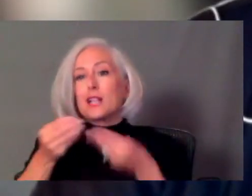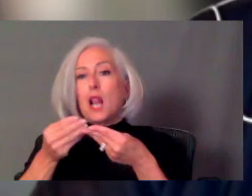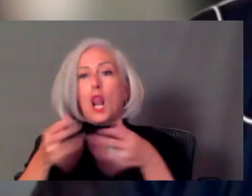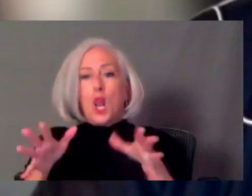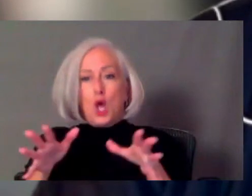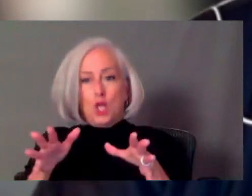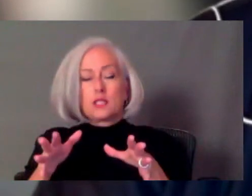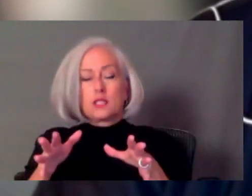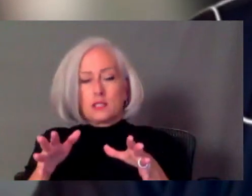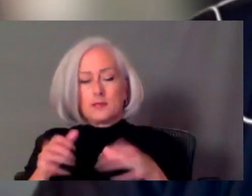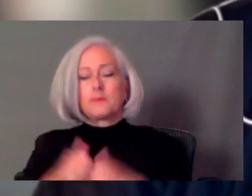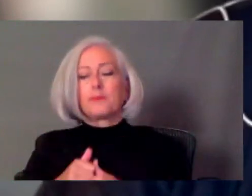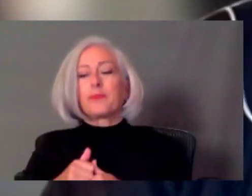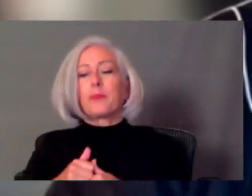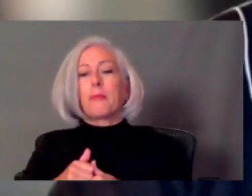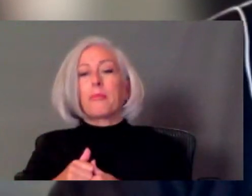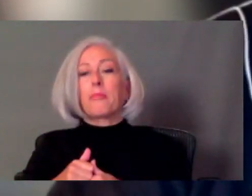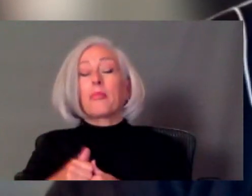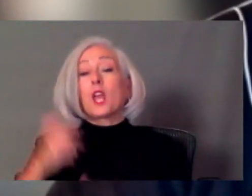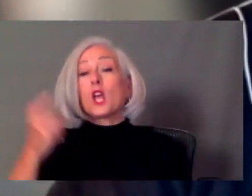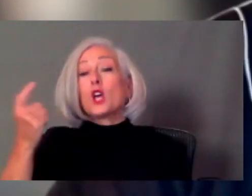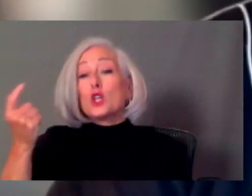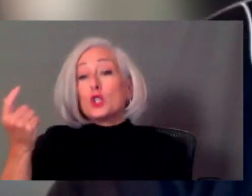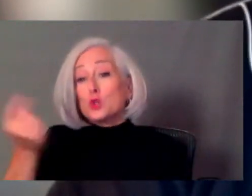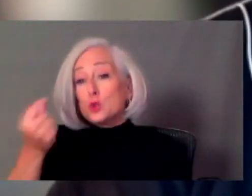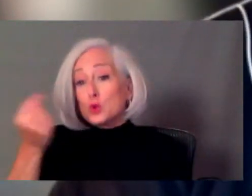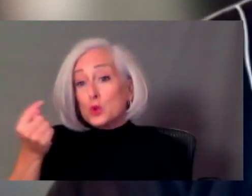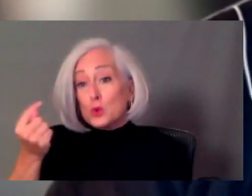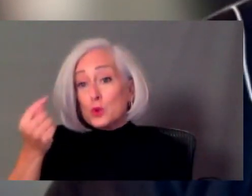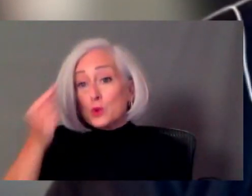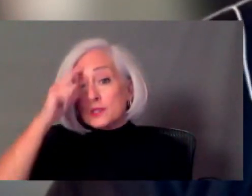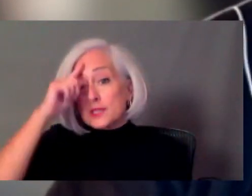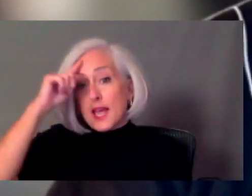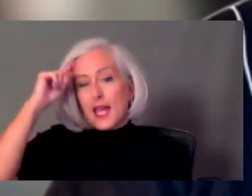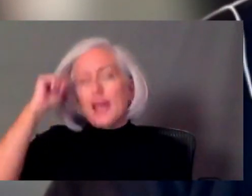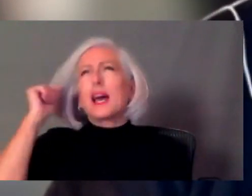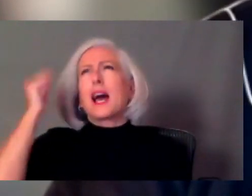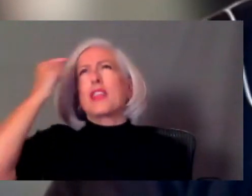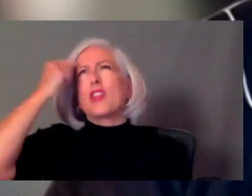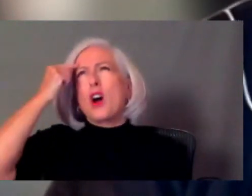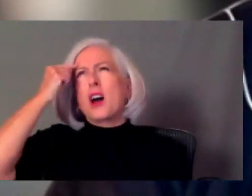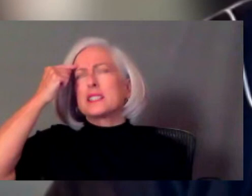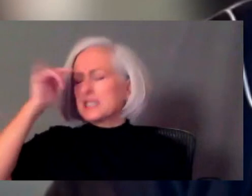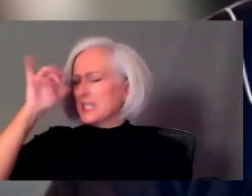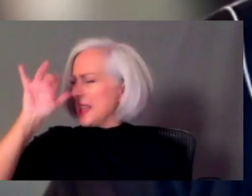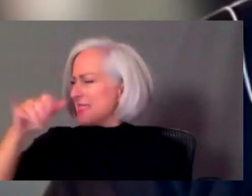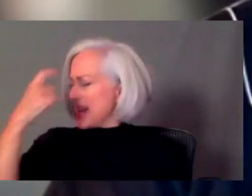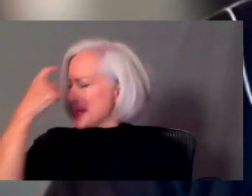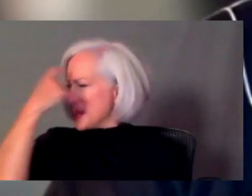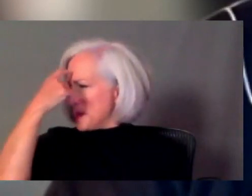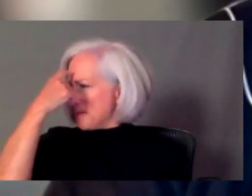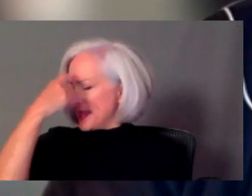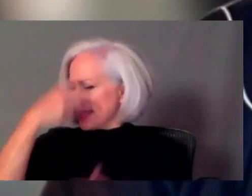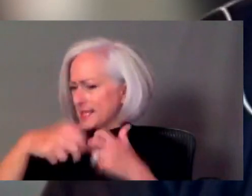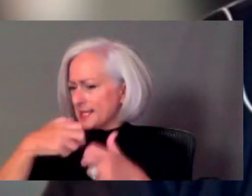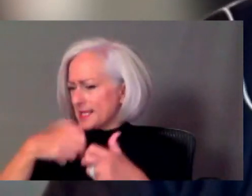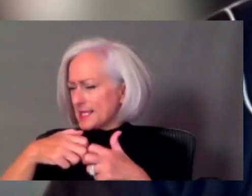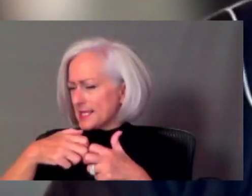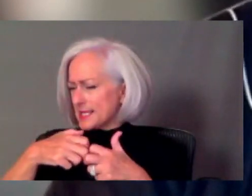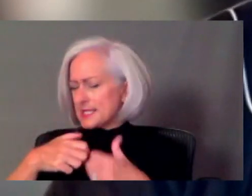Tuesday. But literally within a few days, I expected not to get it back for a while. Within a few days,